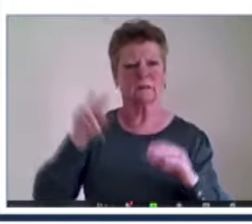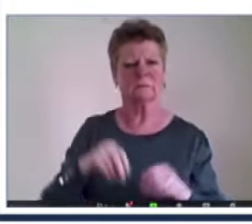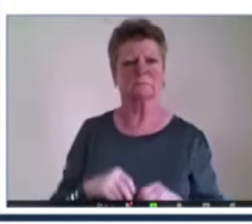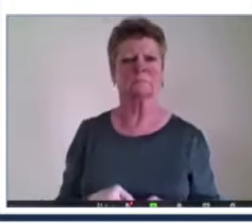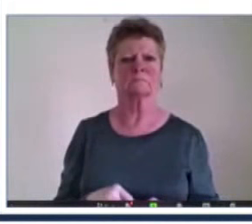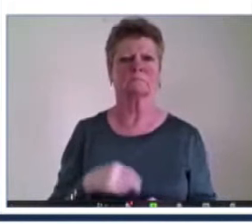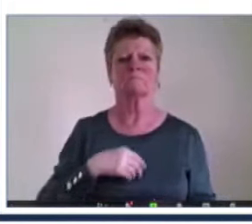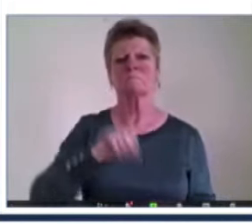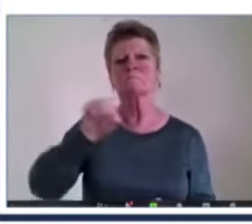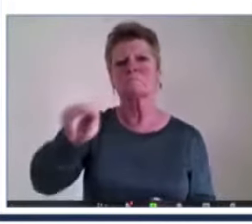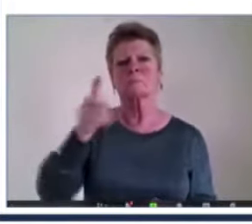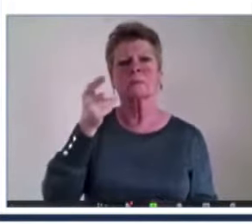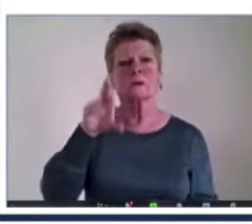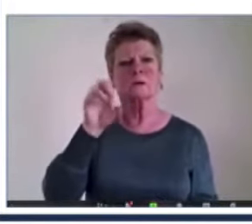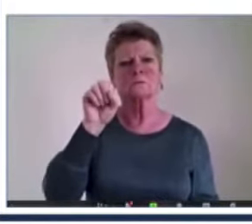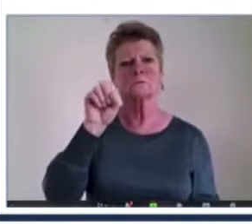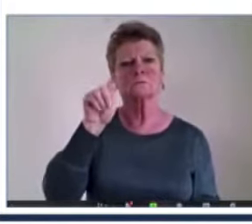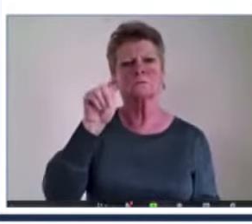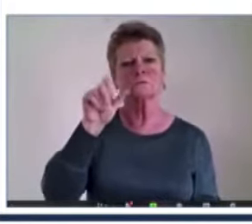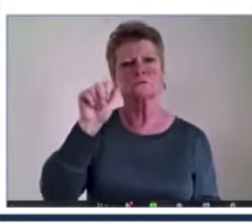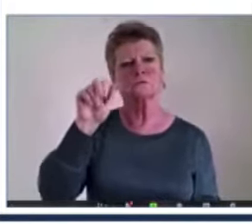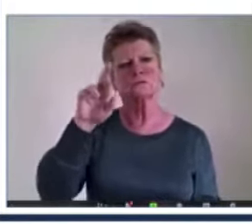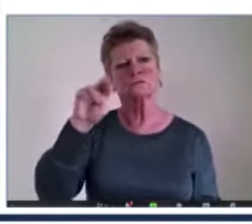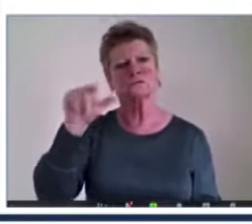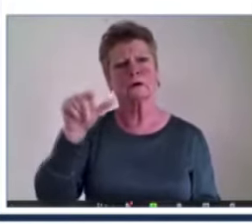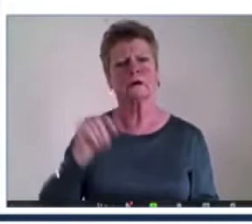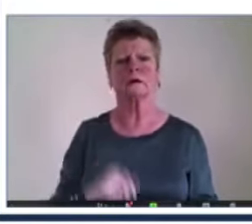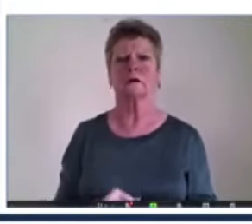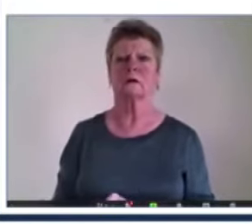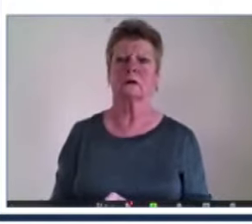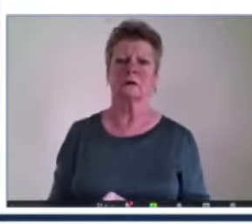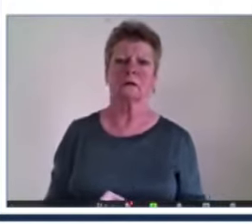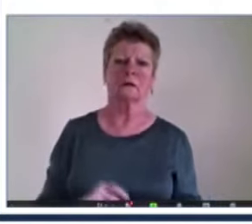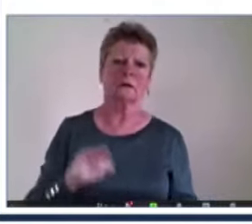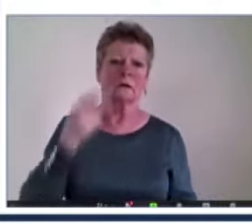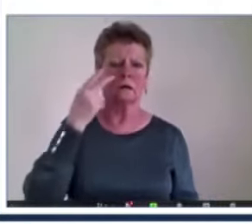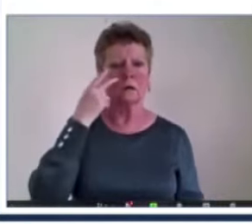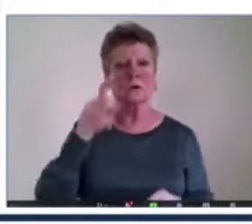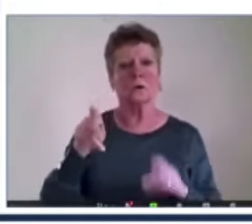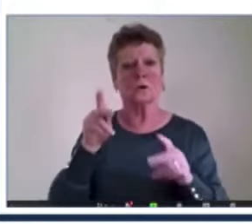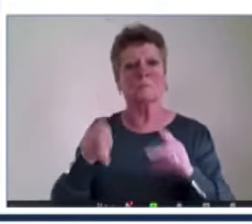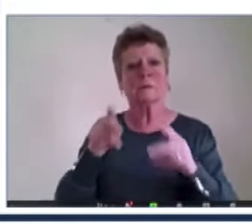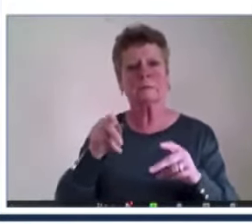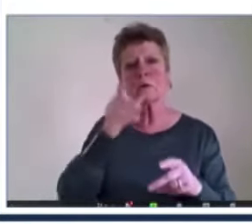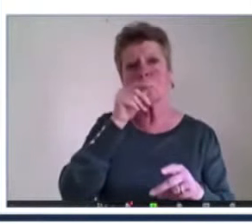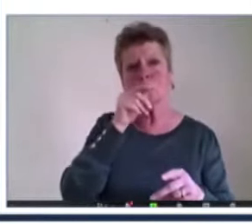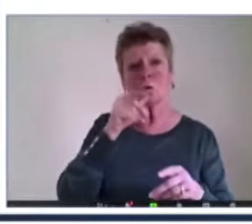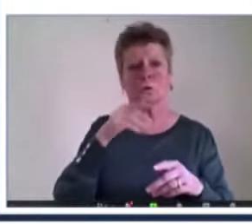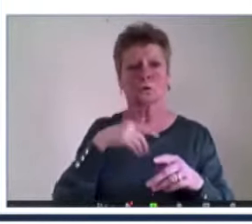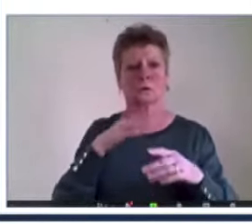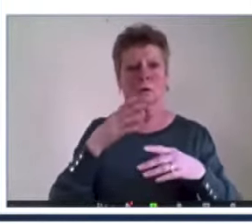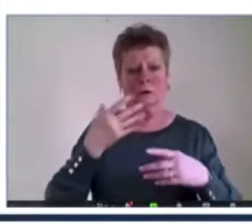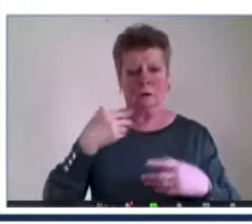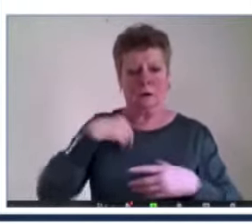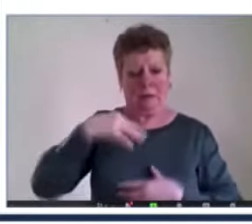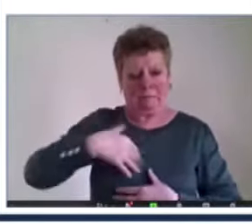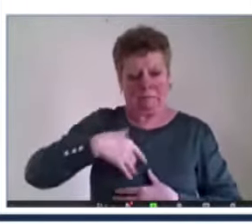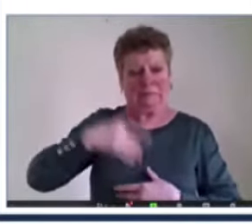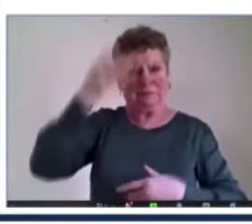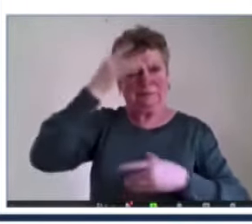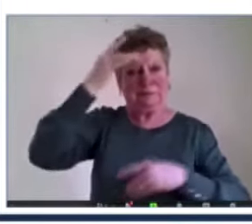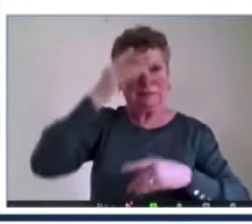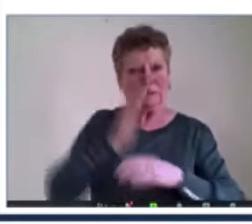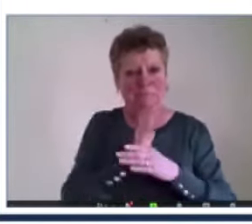you, how much does the case of the immunocompromised and the immunosuppressed factor